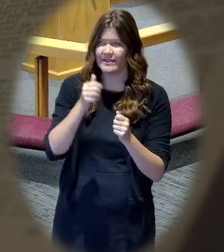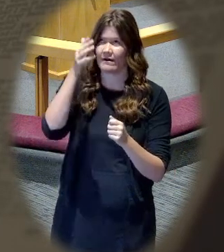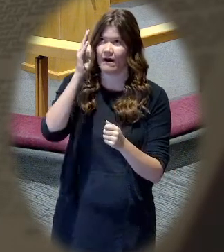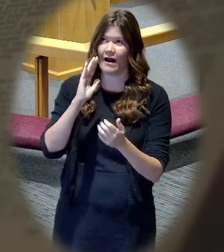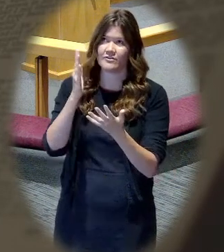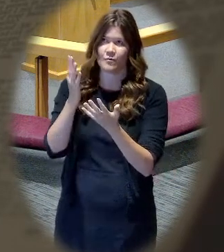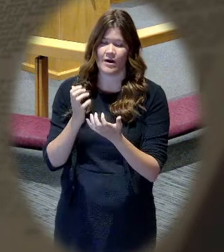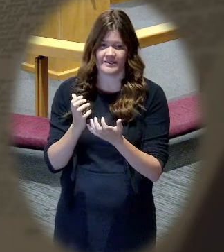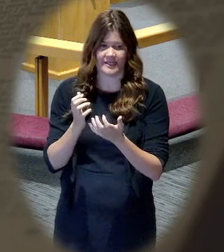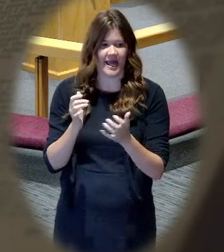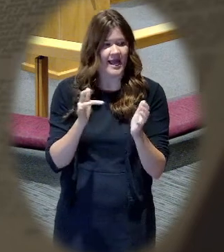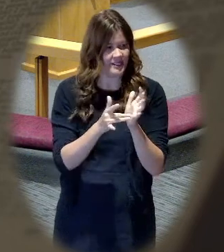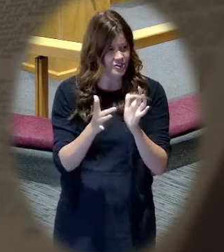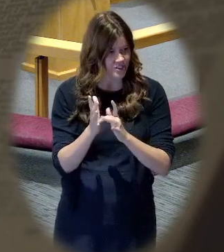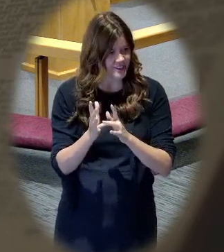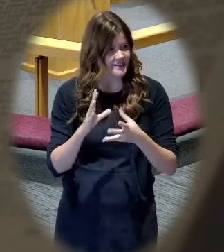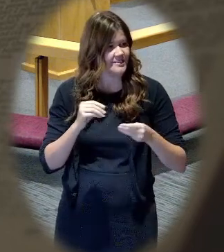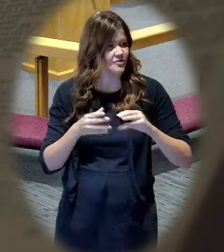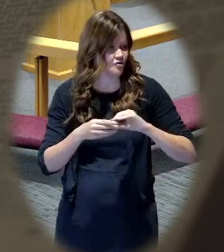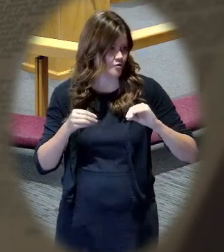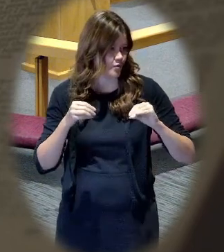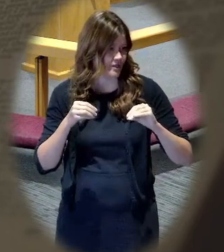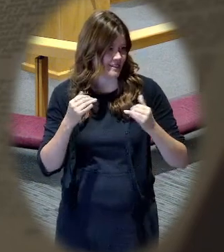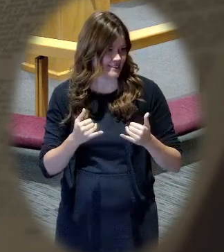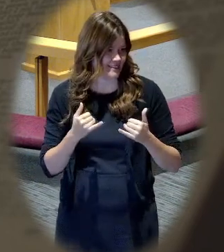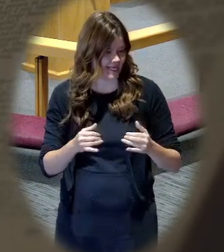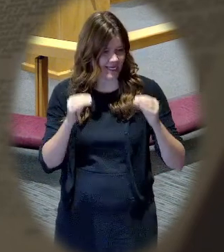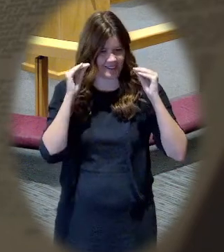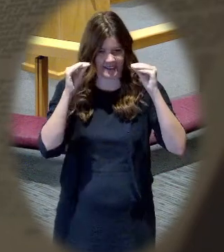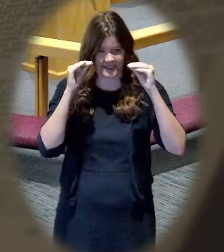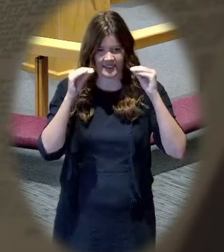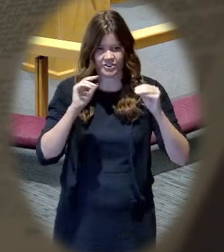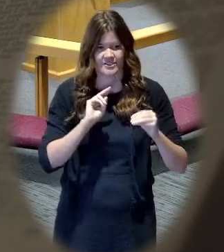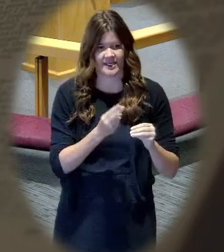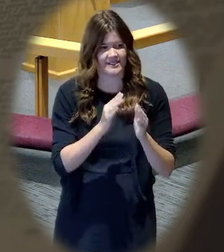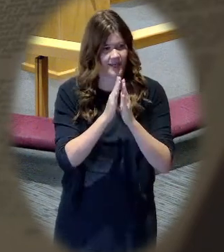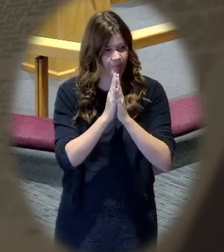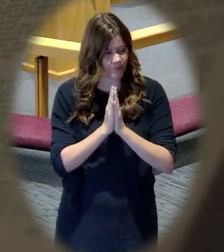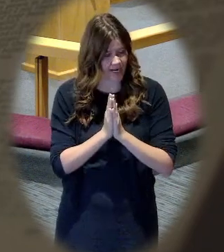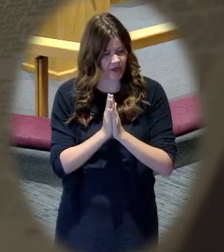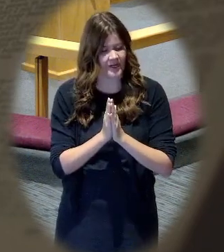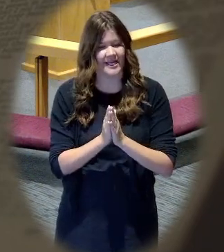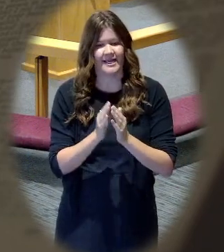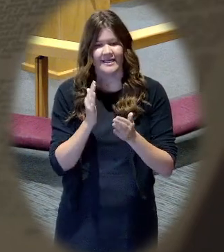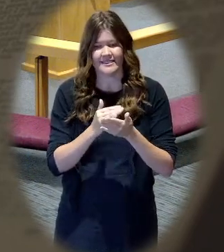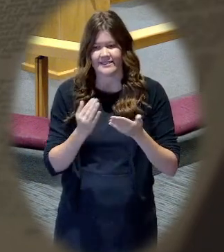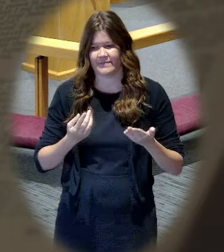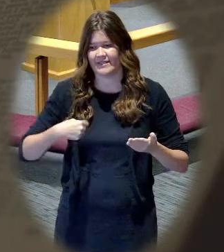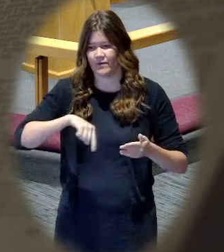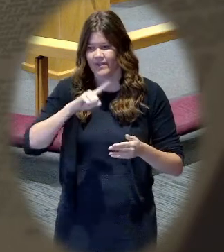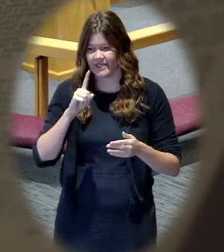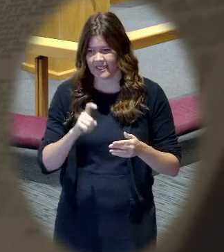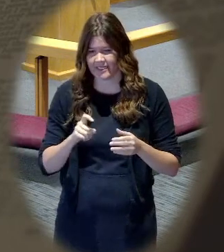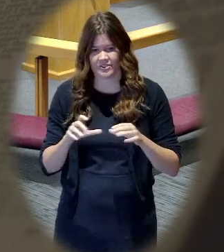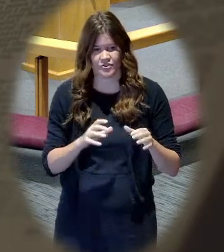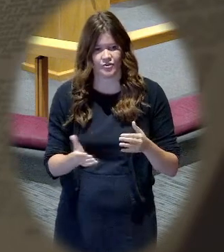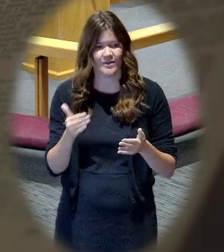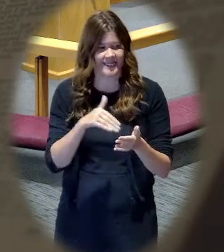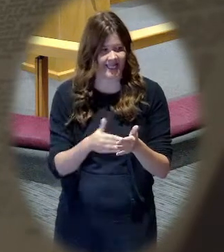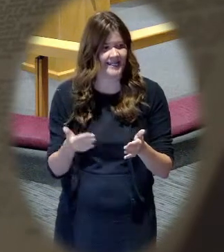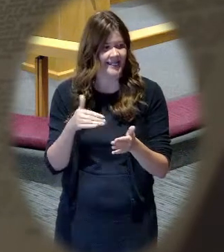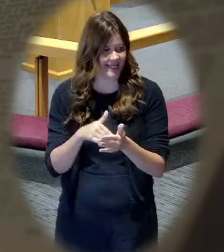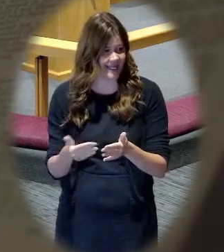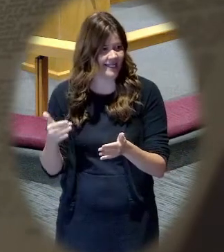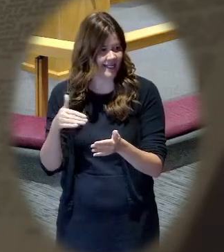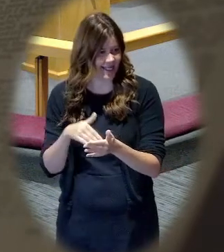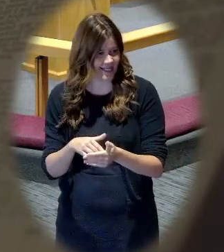Jesus' parable in our gospel lesson this morning teaches that prayer is a long-term effort, but prayer is more than just